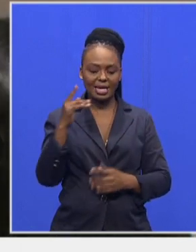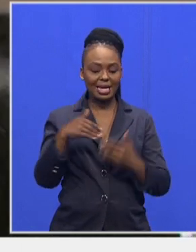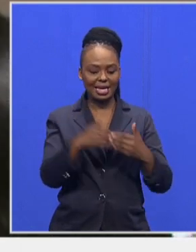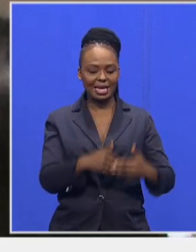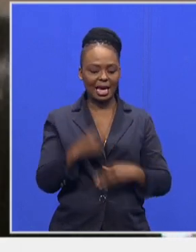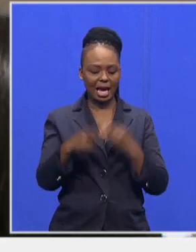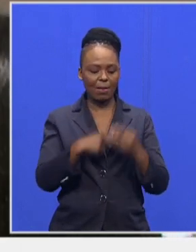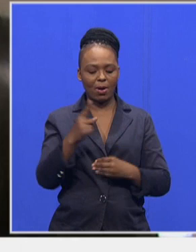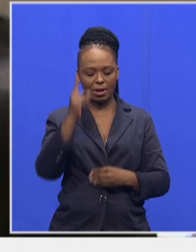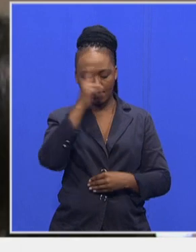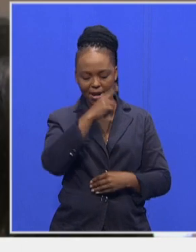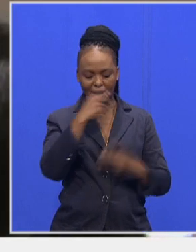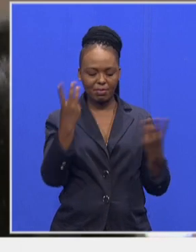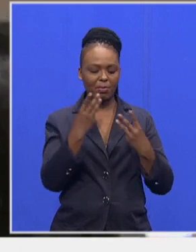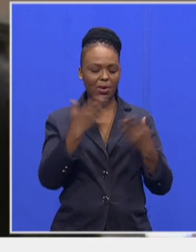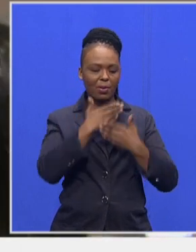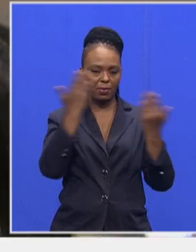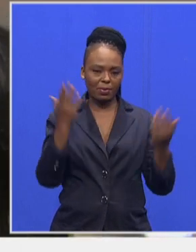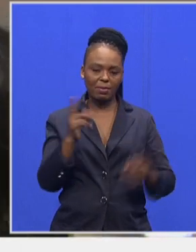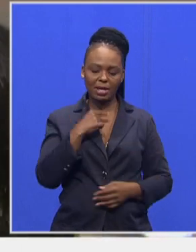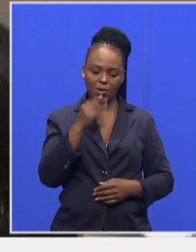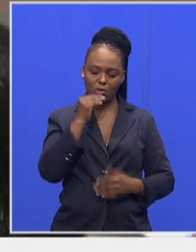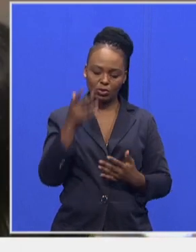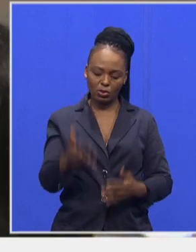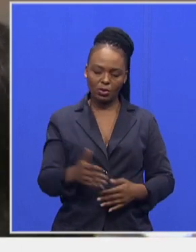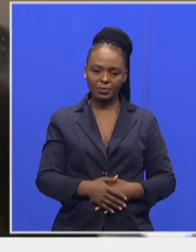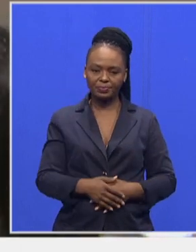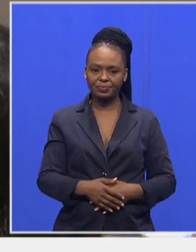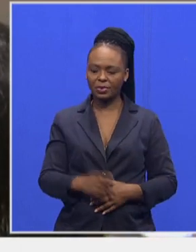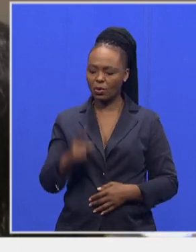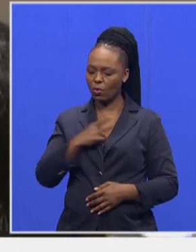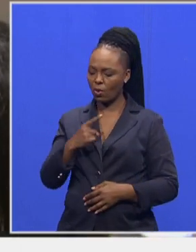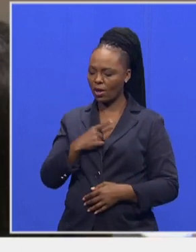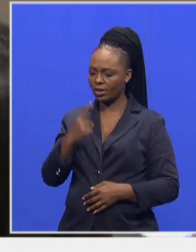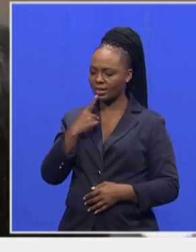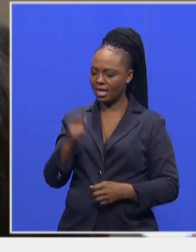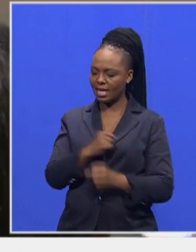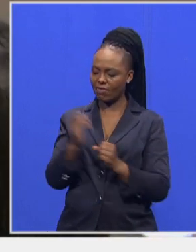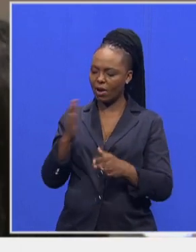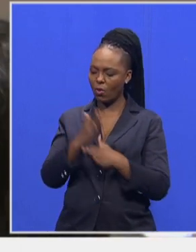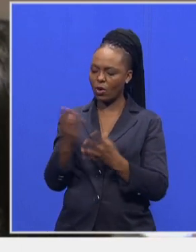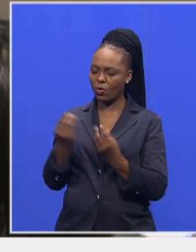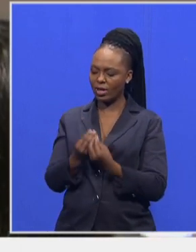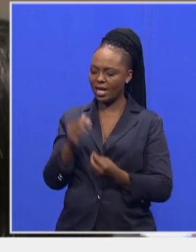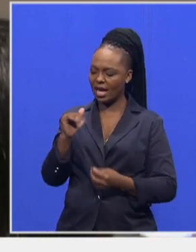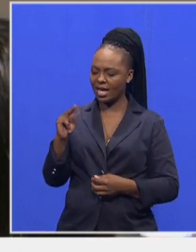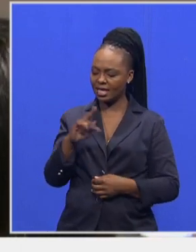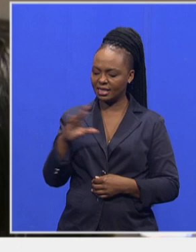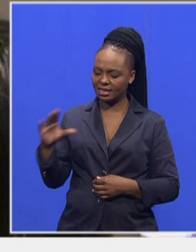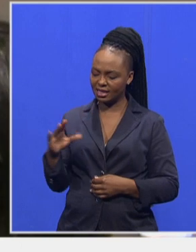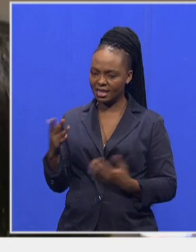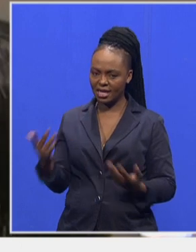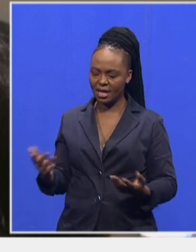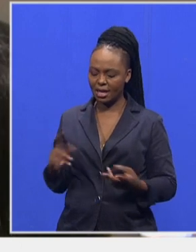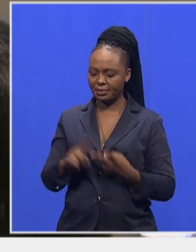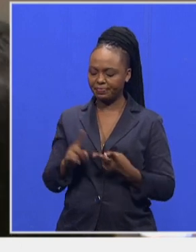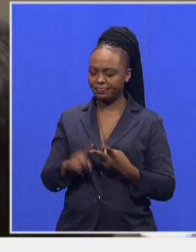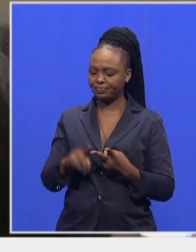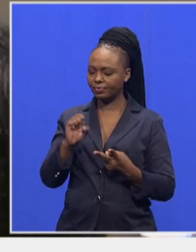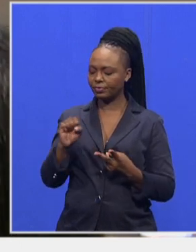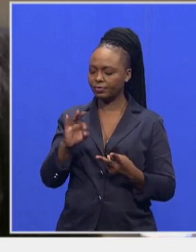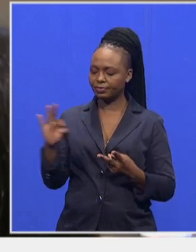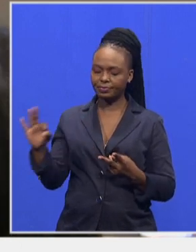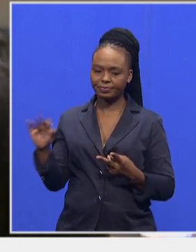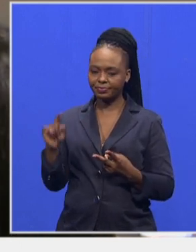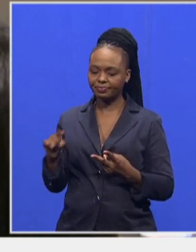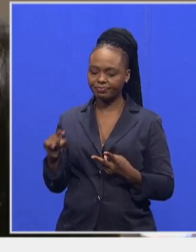saying. But how confidently can you say that she did not work with the ANC and the EFF